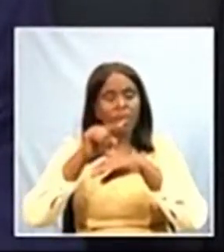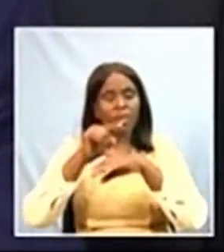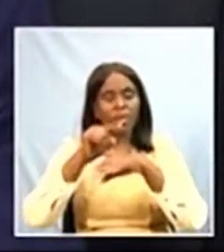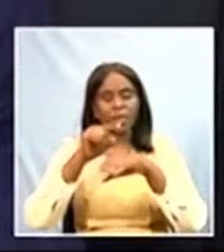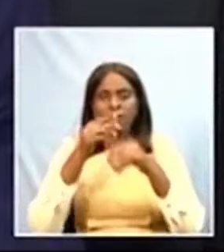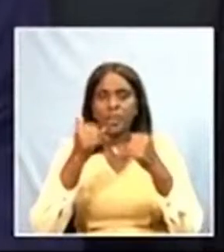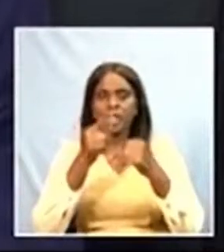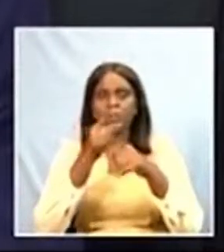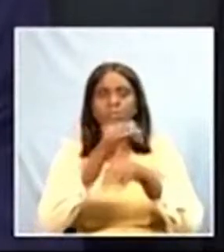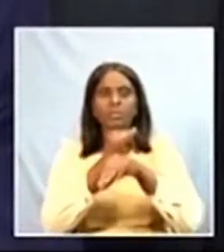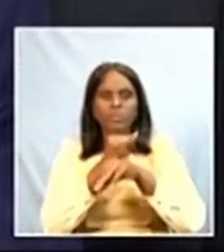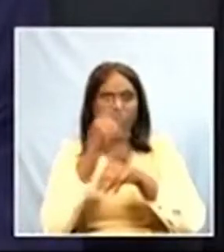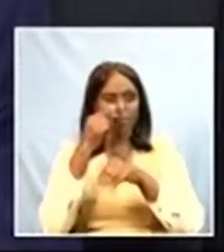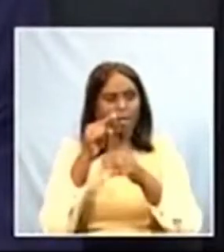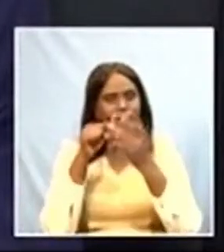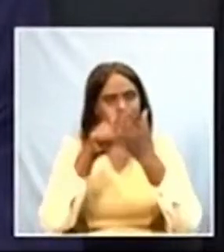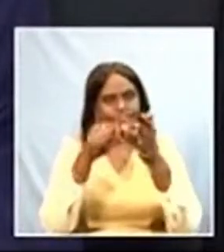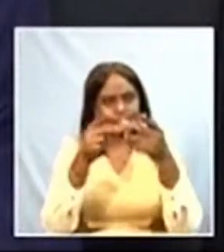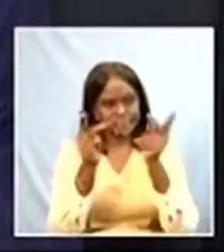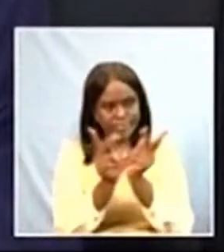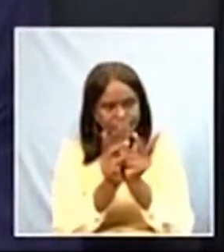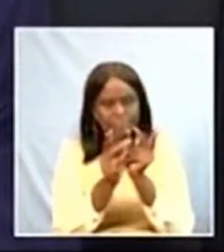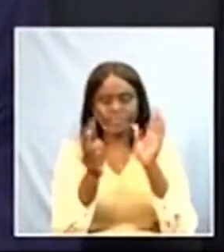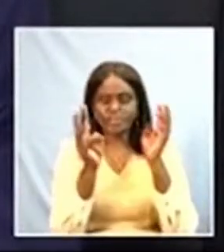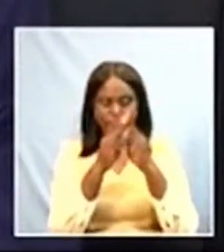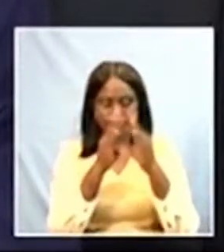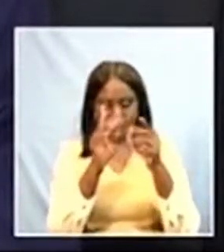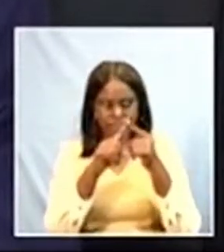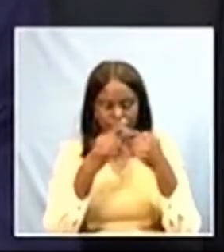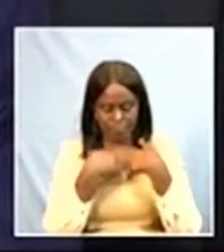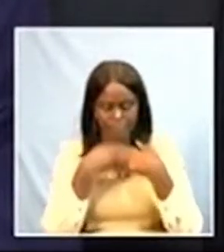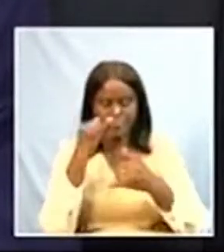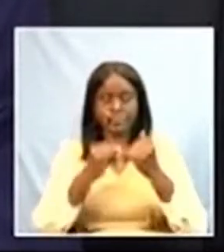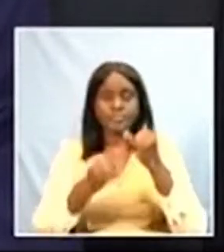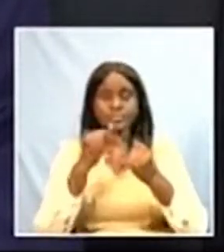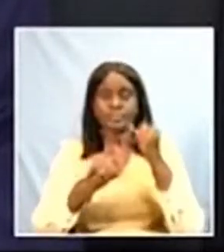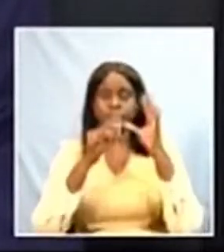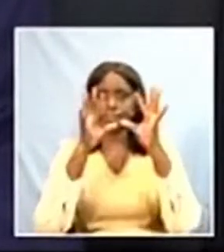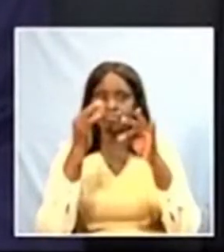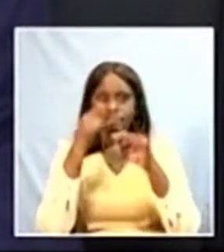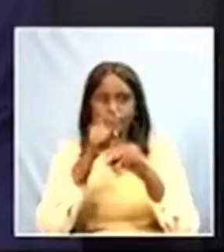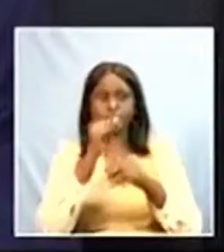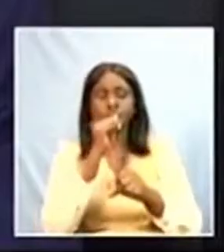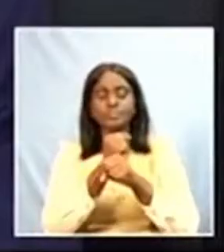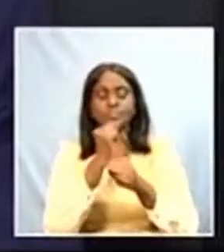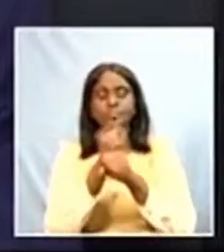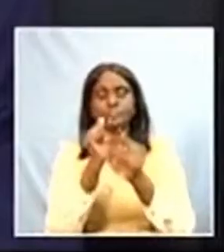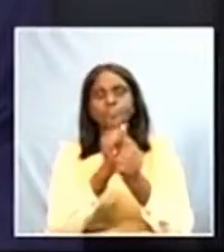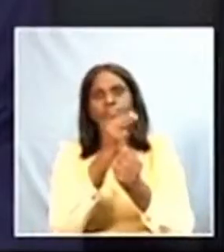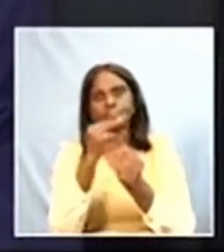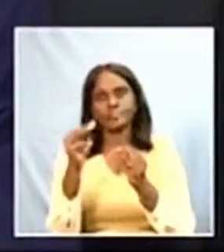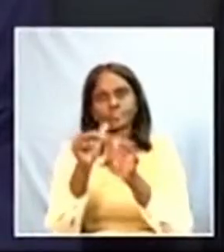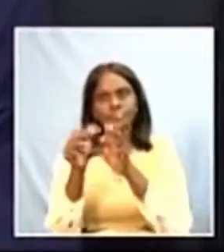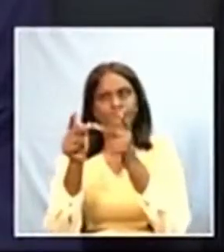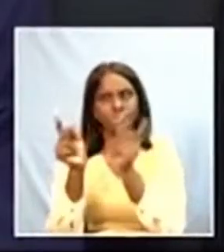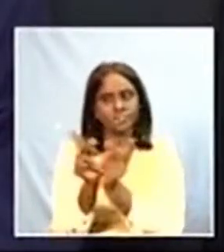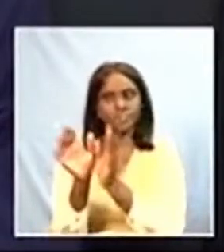hereby invited for a site meeting to carry out a final account of the works and materials on